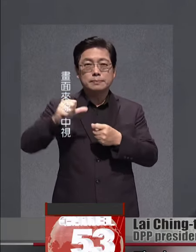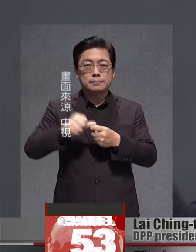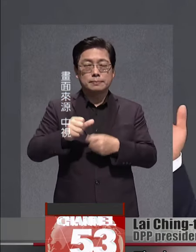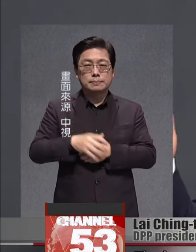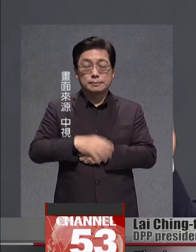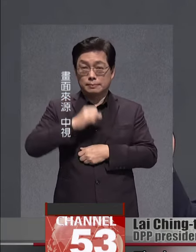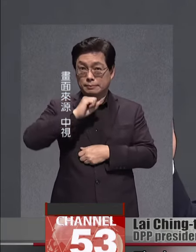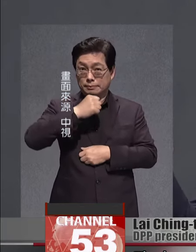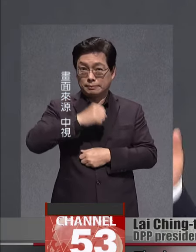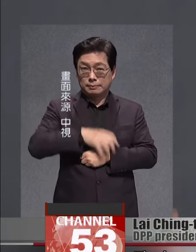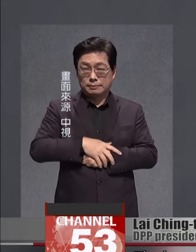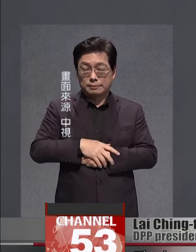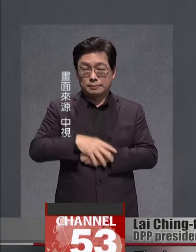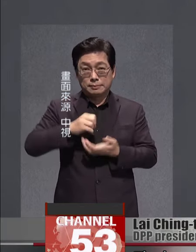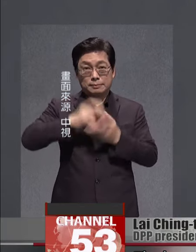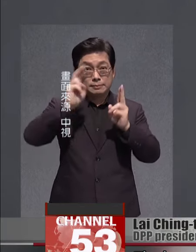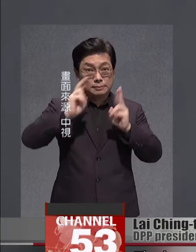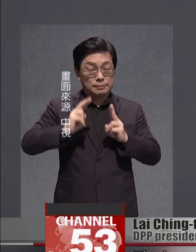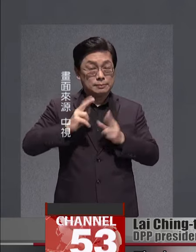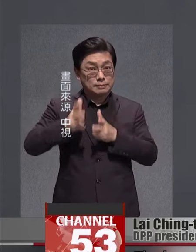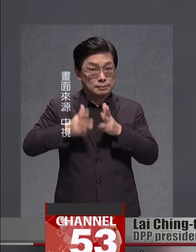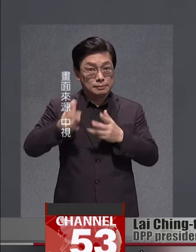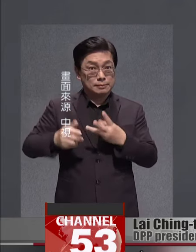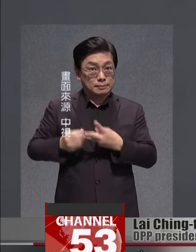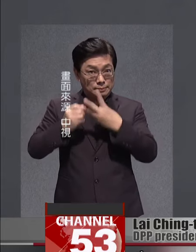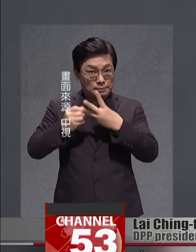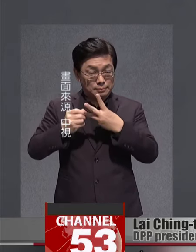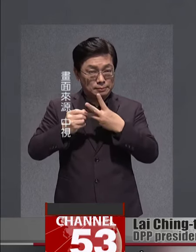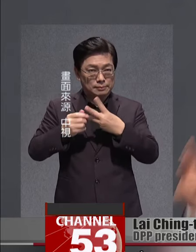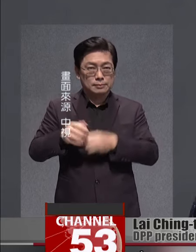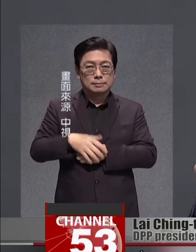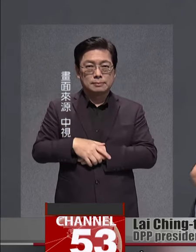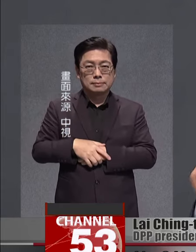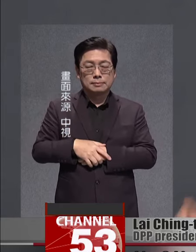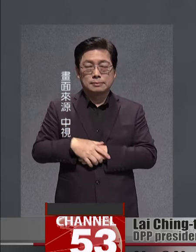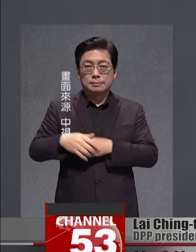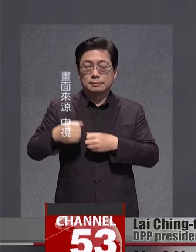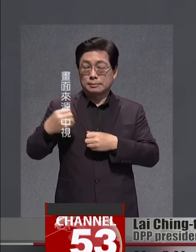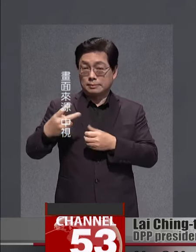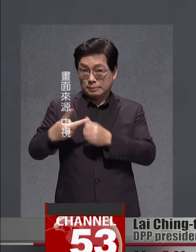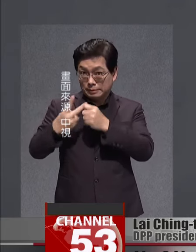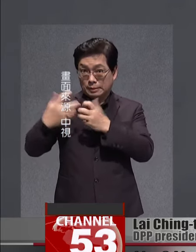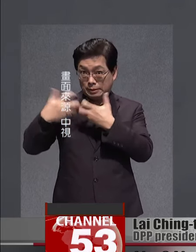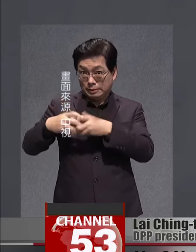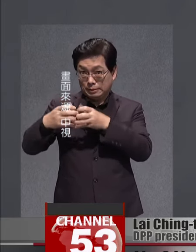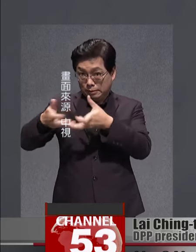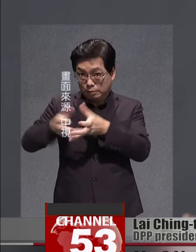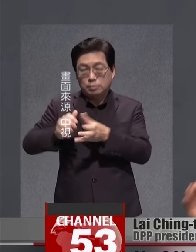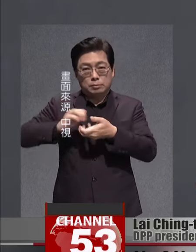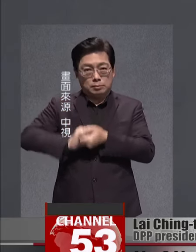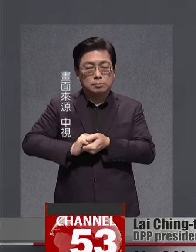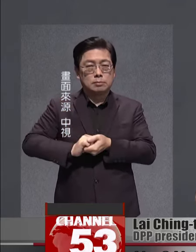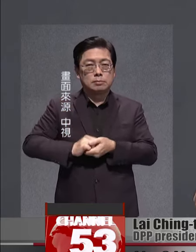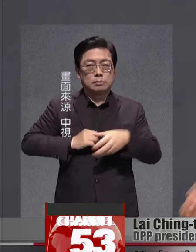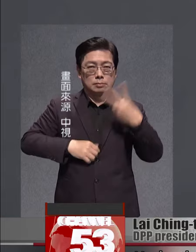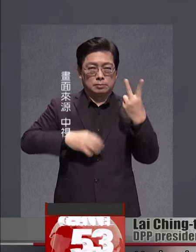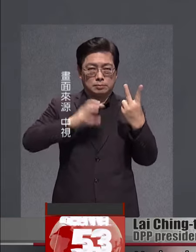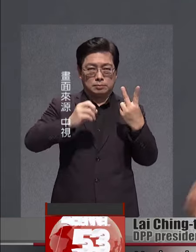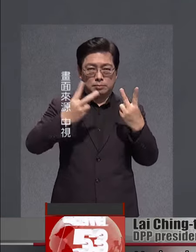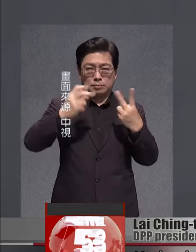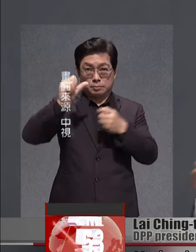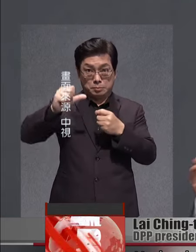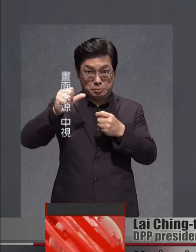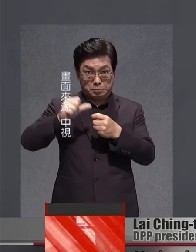The law stipulates that by the end of 2025, the second reactor in Taiwan's number three nuclear power plant must be decommissioned. Under